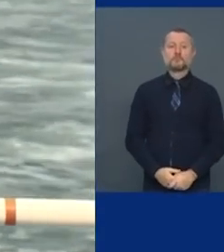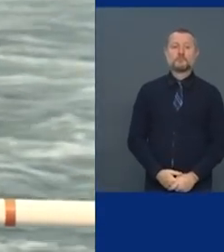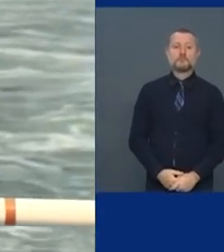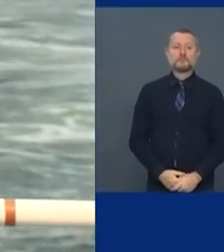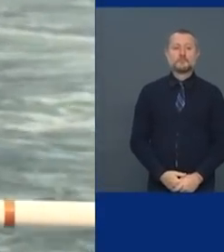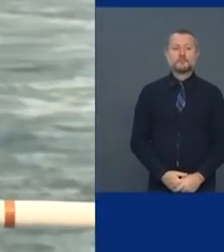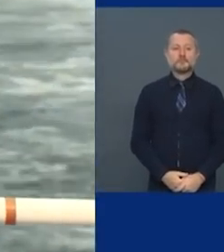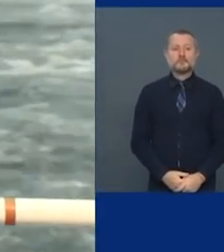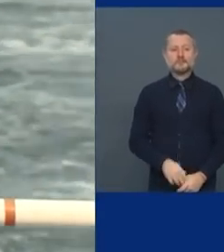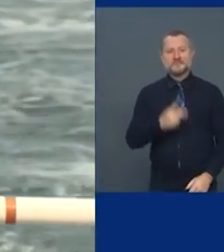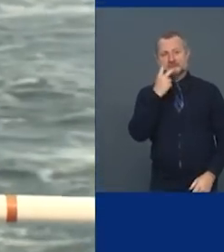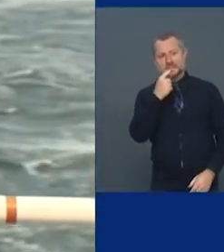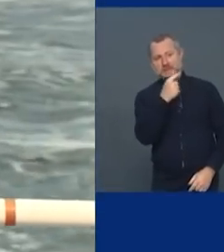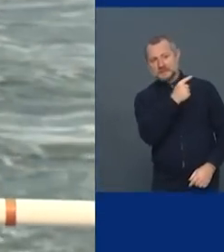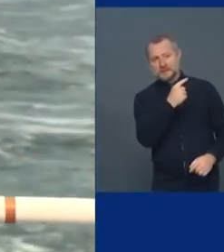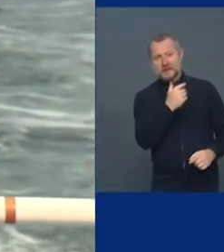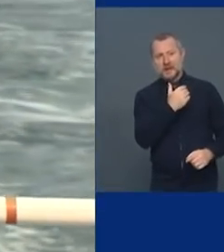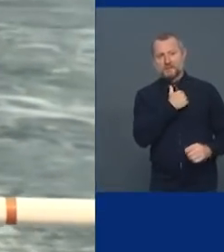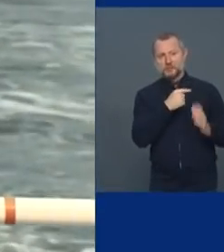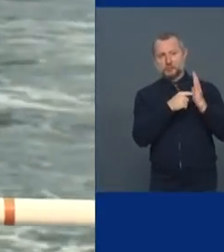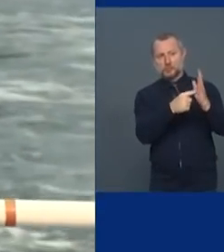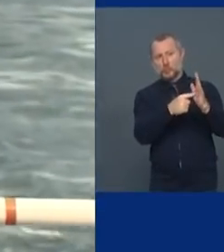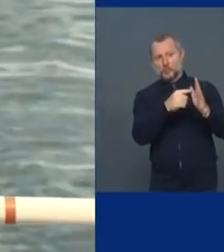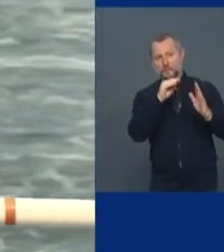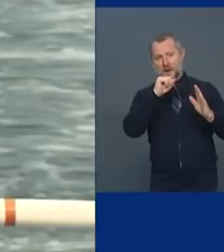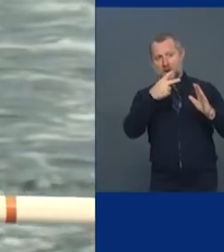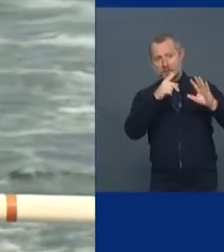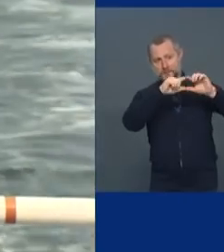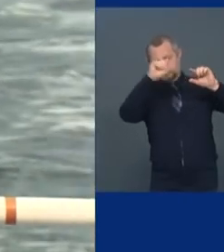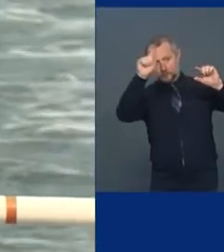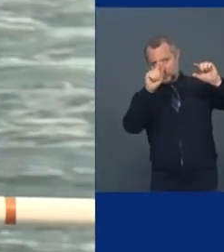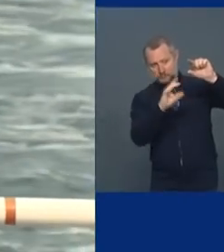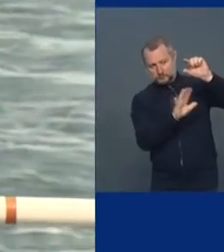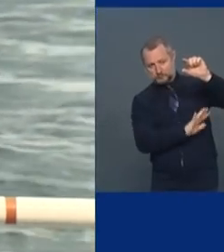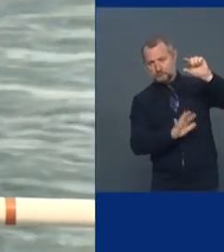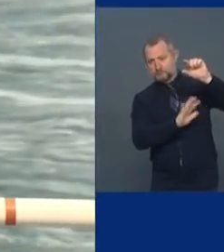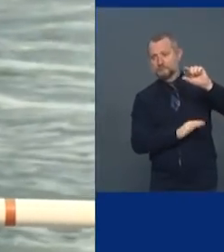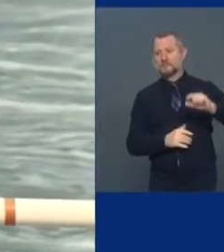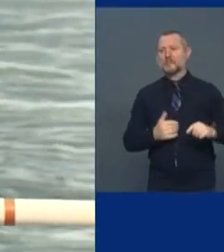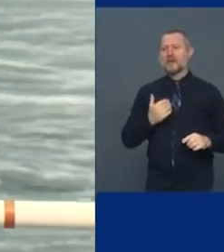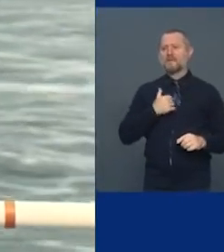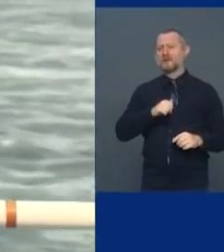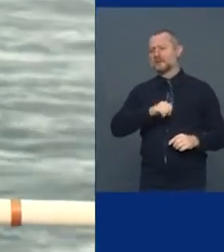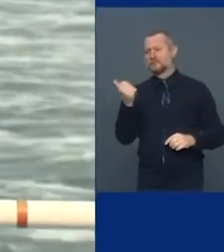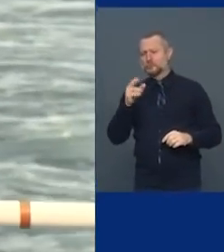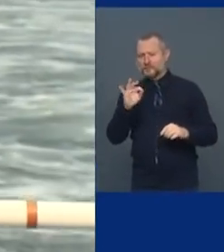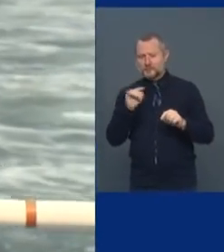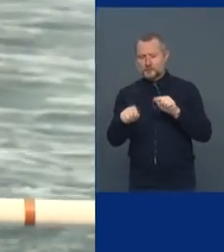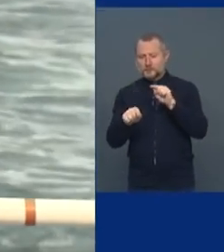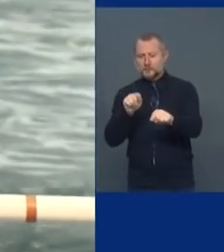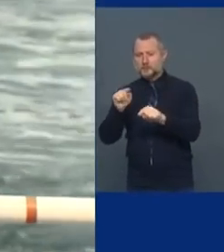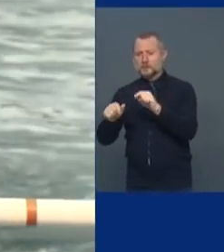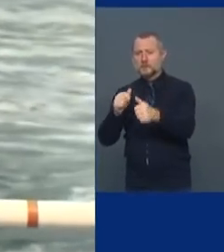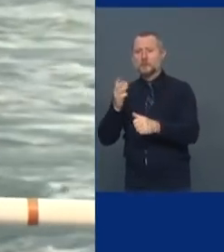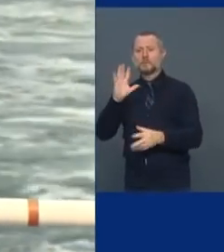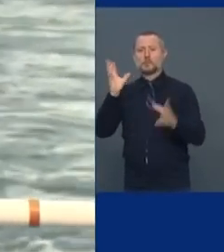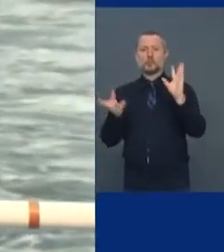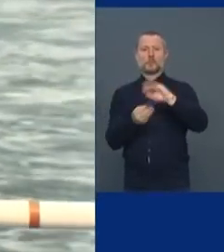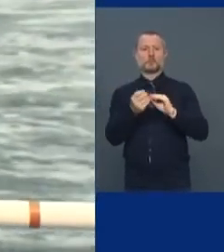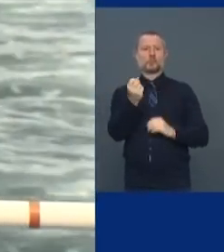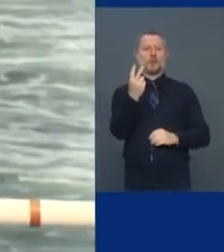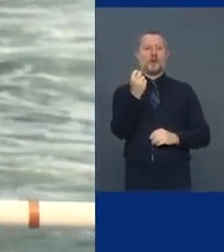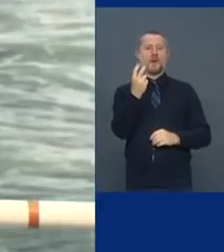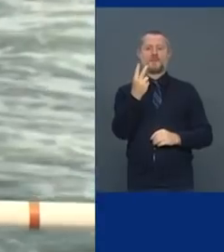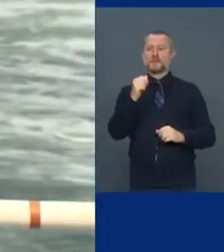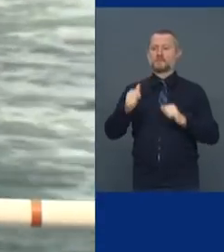Hempstead Reef, right here. We have a number of other reefs, as Governor mentioned, 12 reefs in total. We'll be bringing more